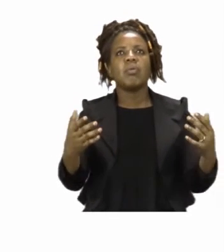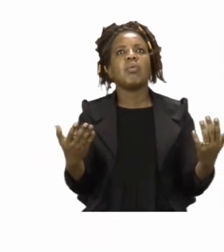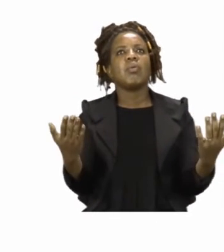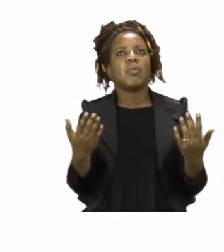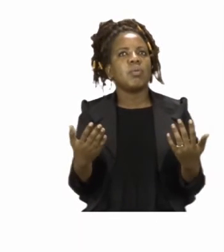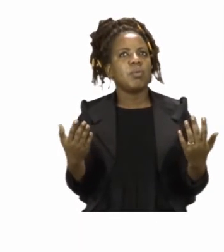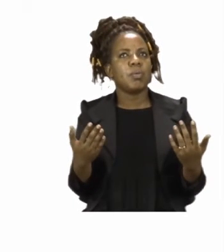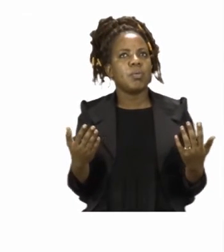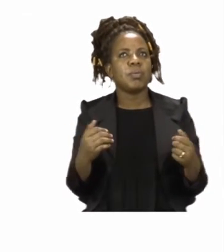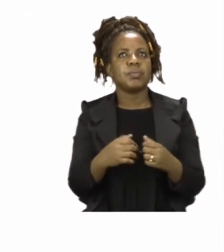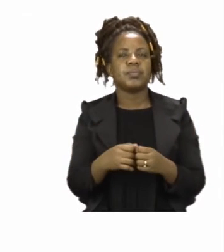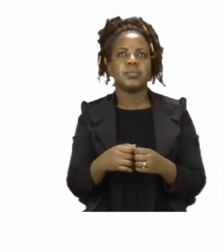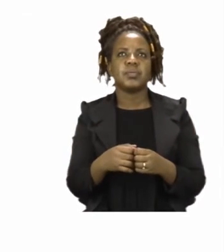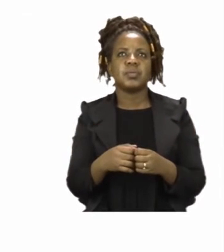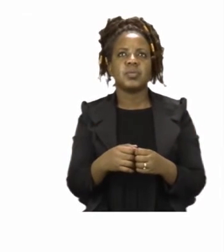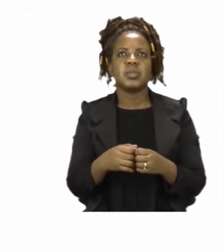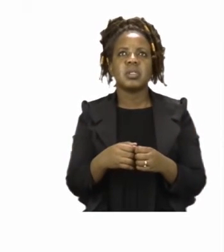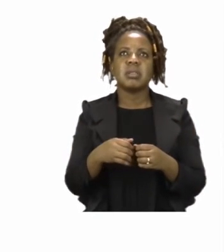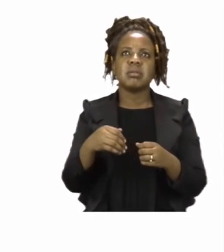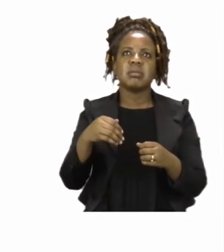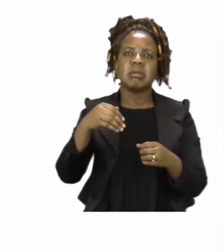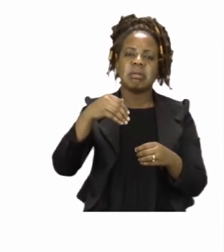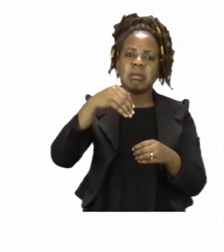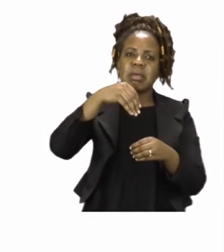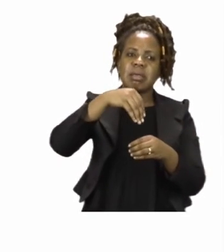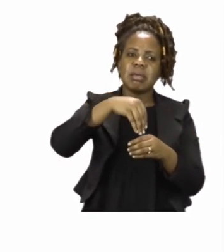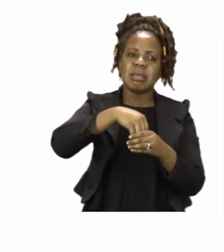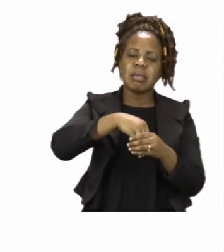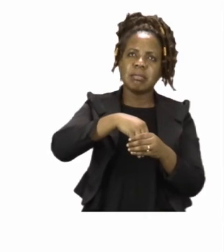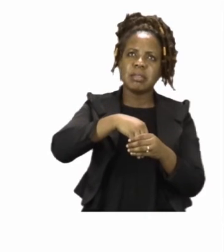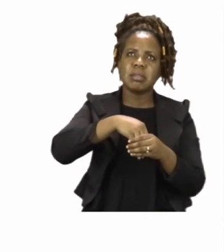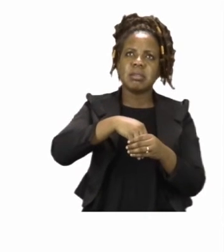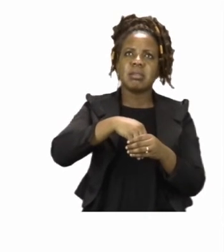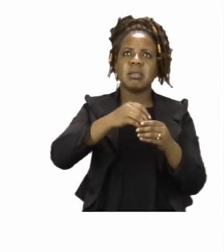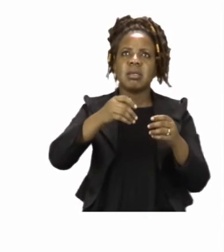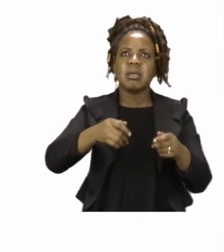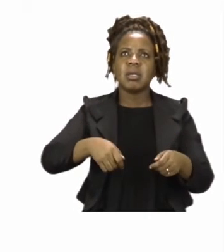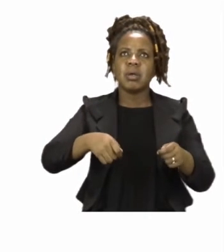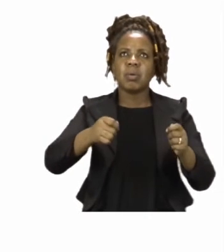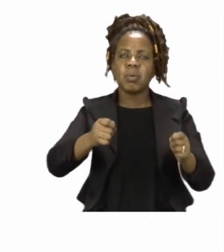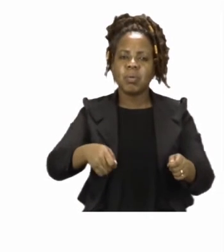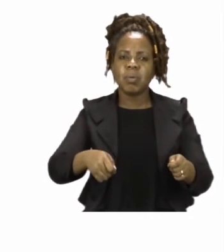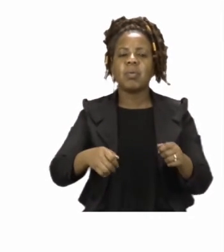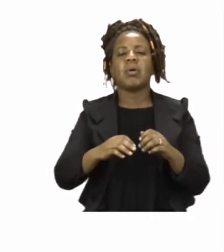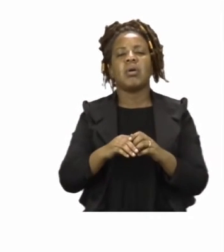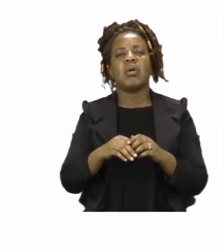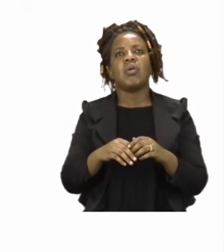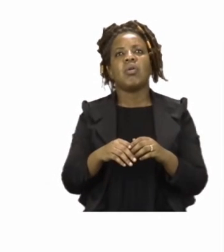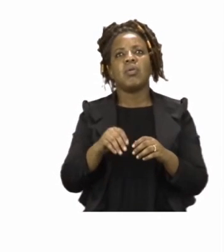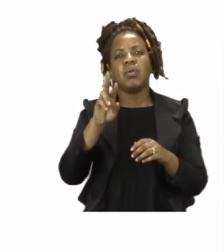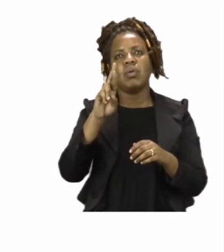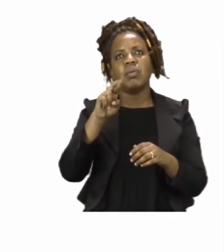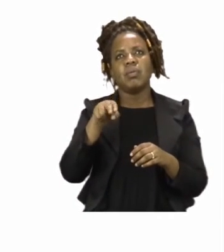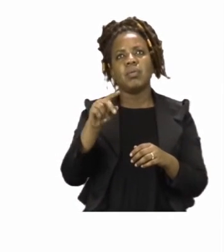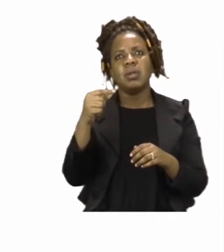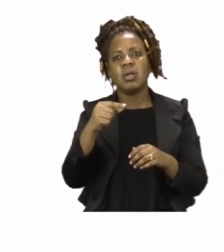is it in the rug on the rug under the rug I'd like you to put your